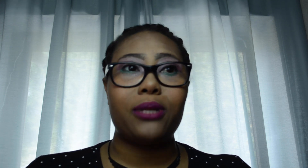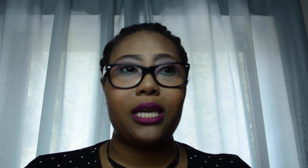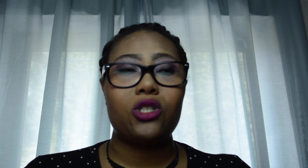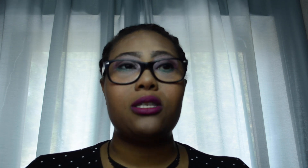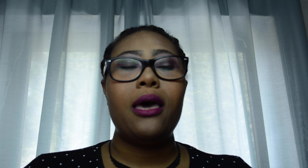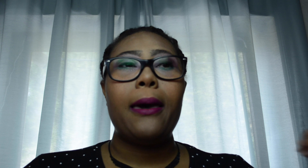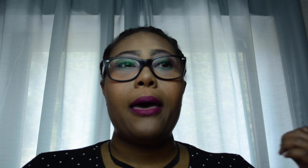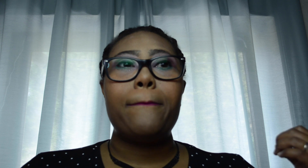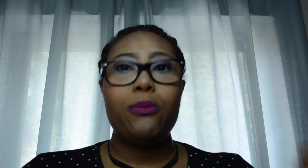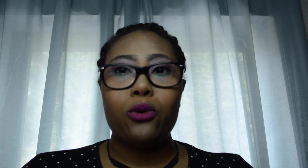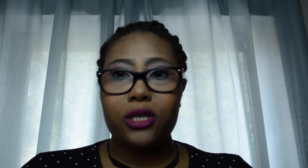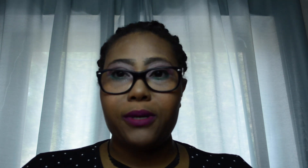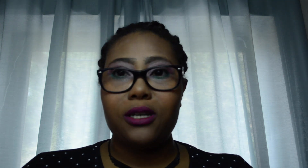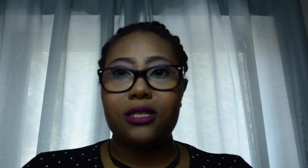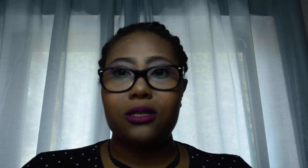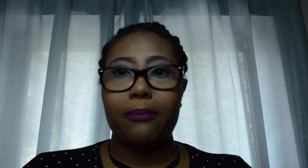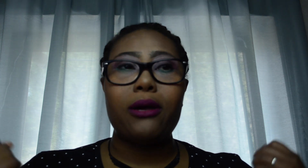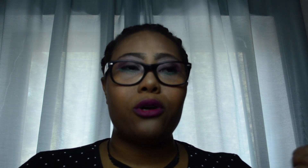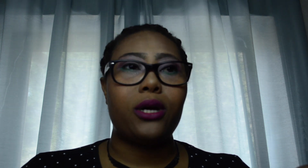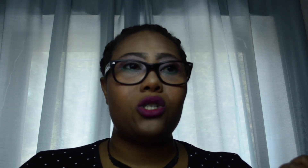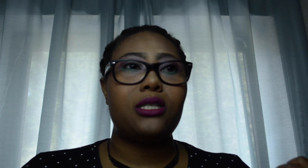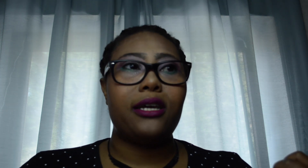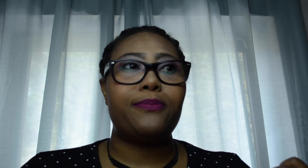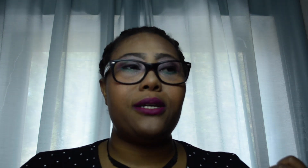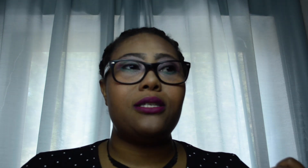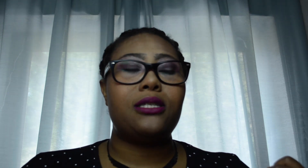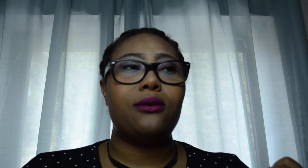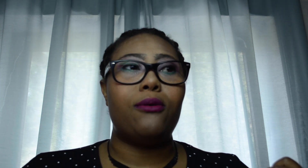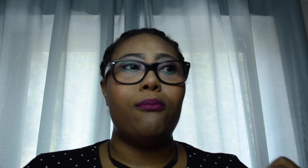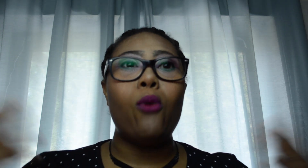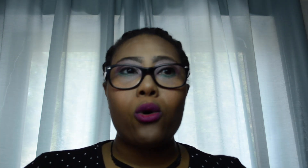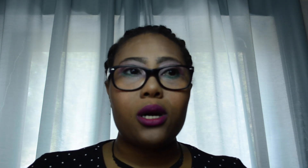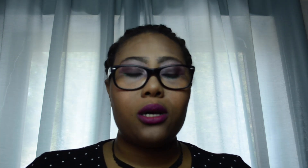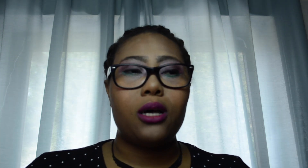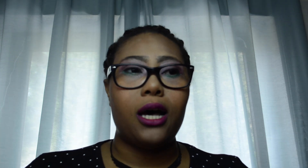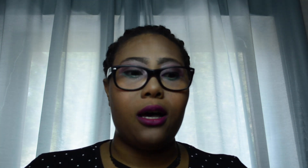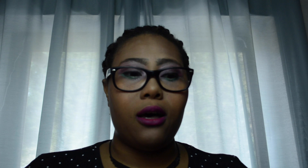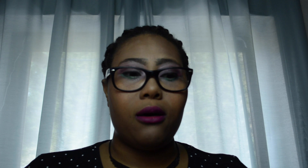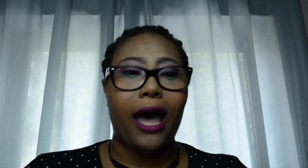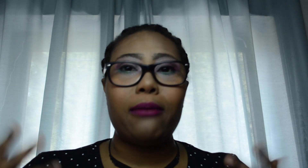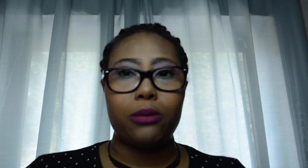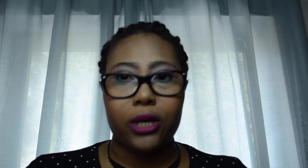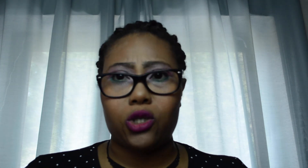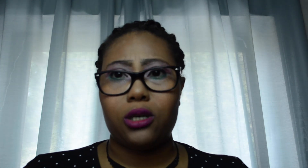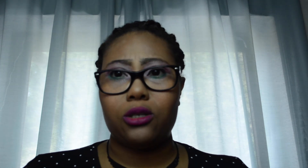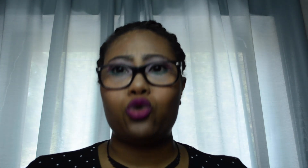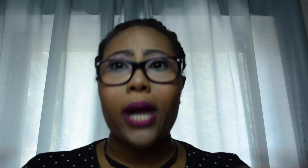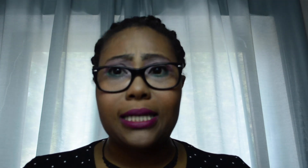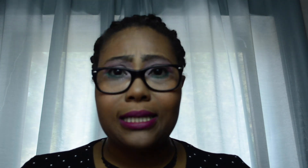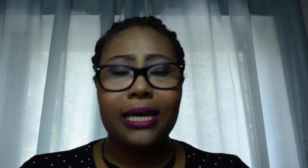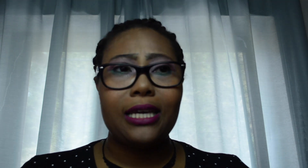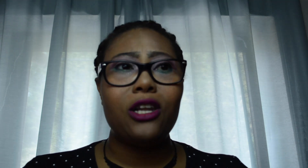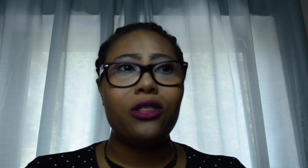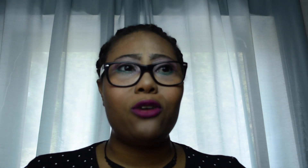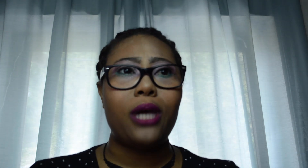dire implications. People who experience microaggressions, they experience more high blood pressure,